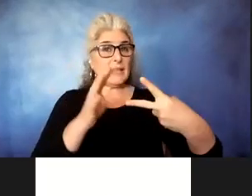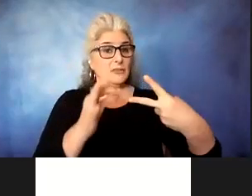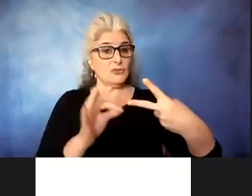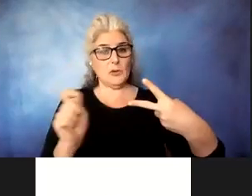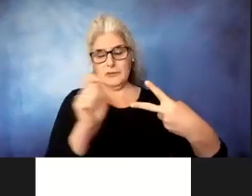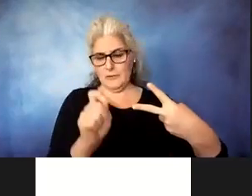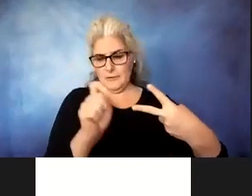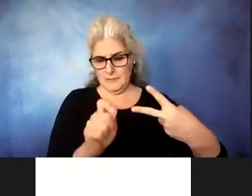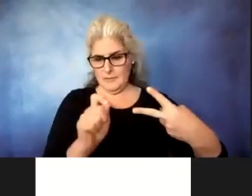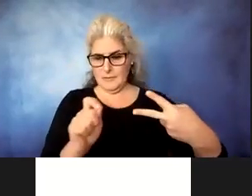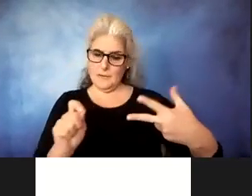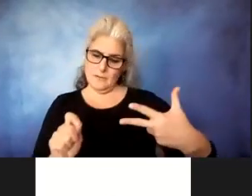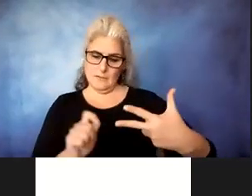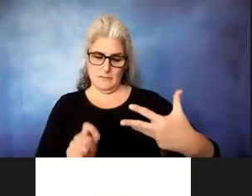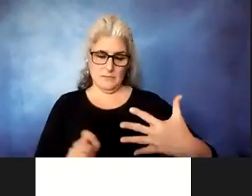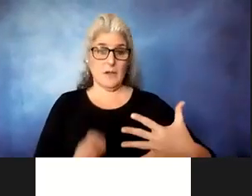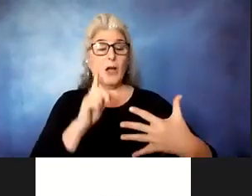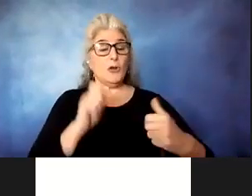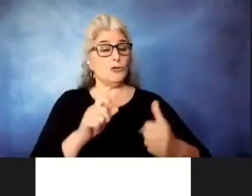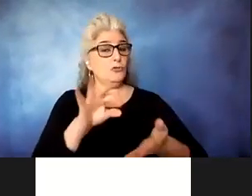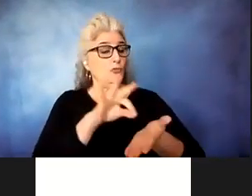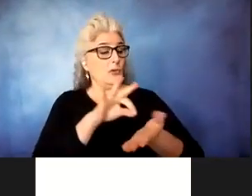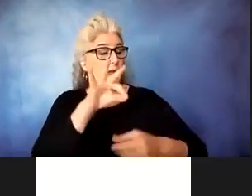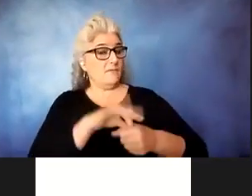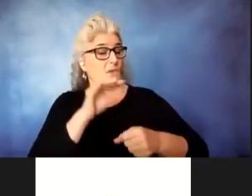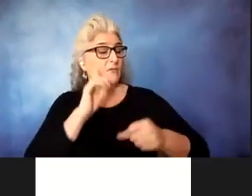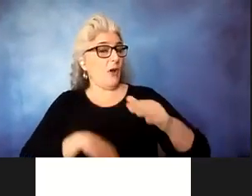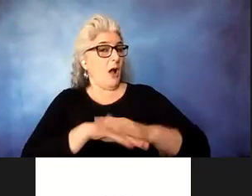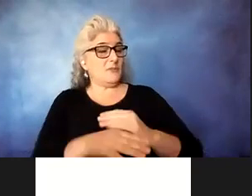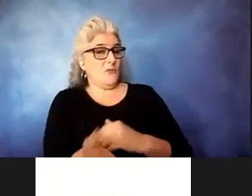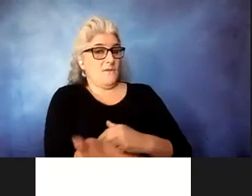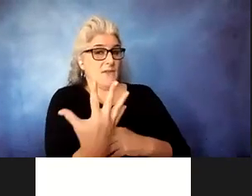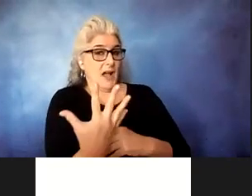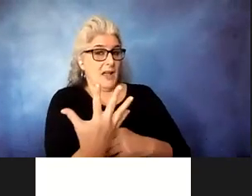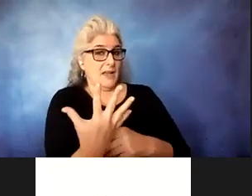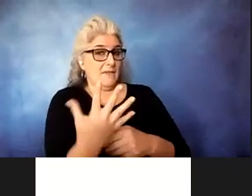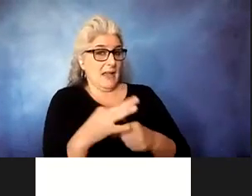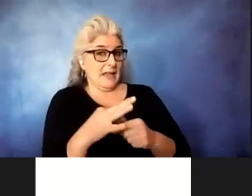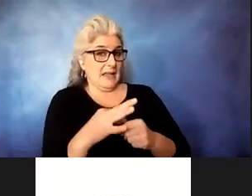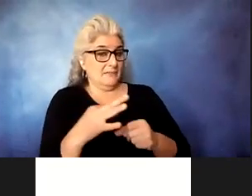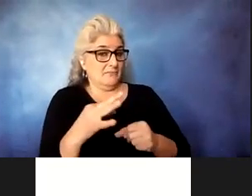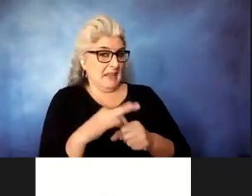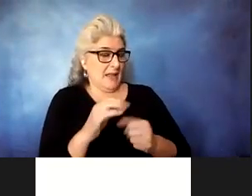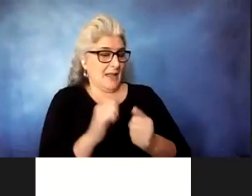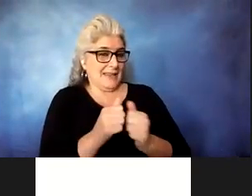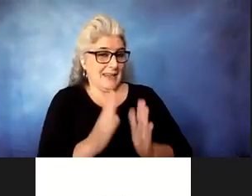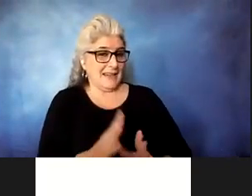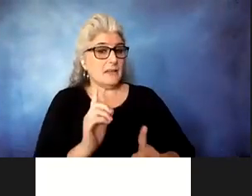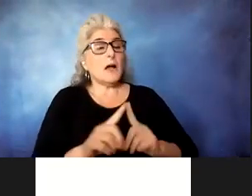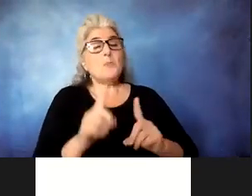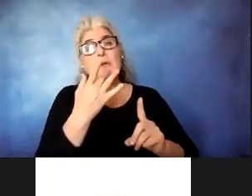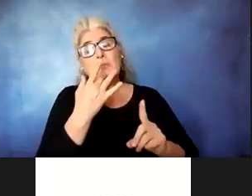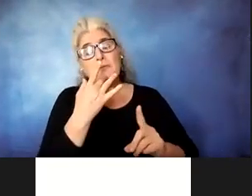can rank up to 5 candidates, but you can still choose to vote for only 1, 2, or 3 candidates if you